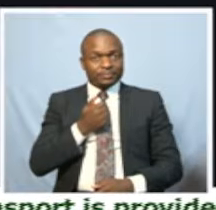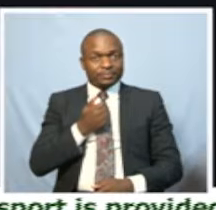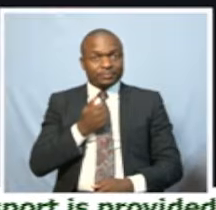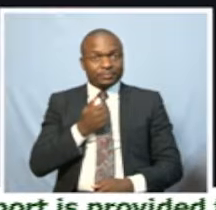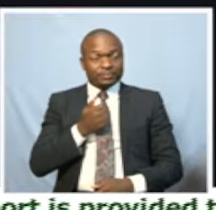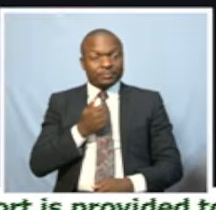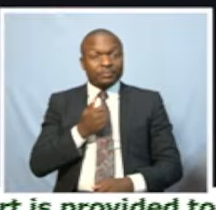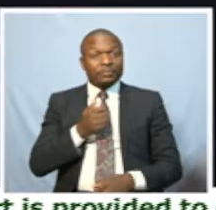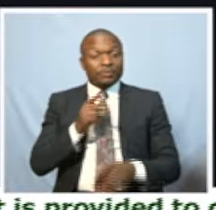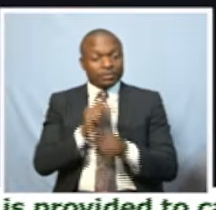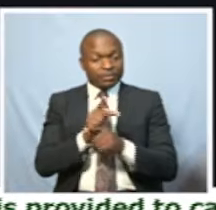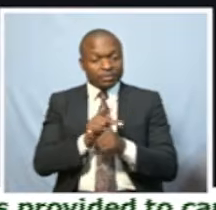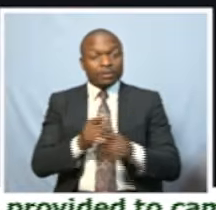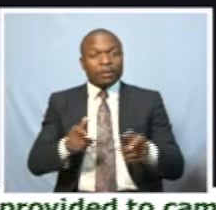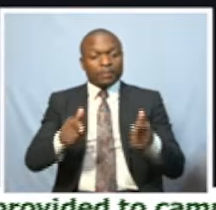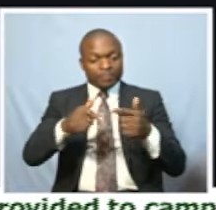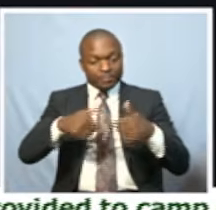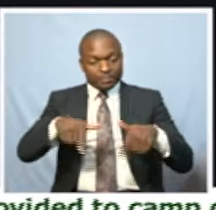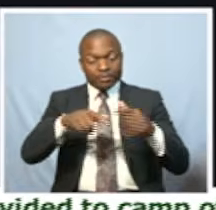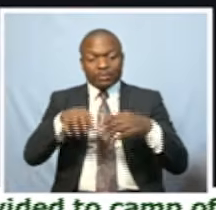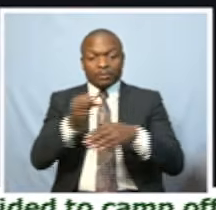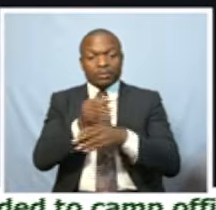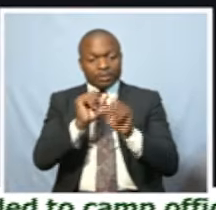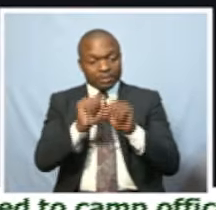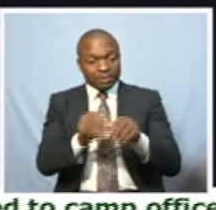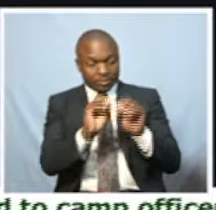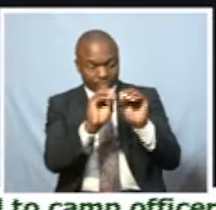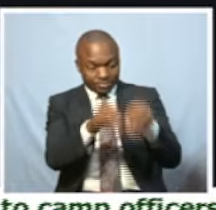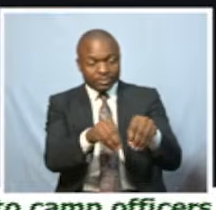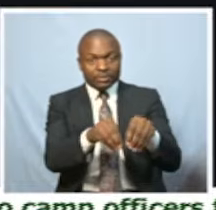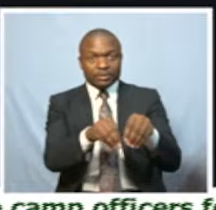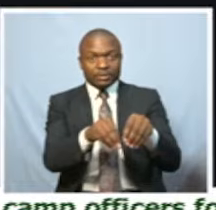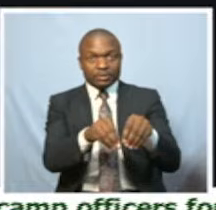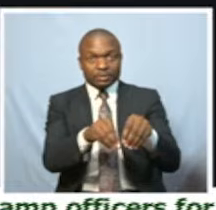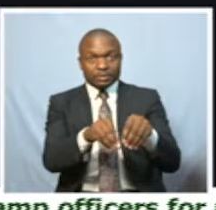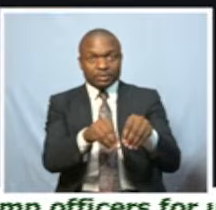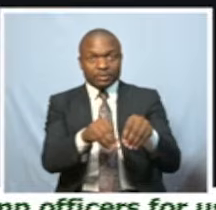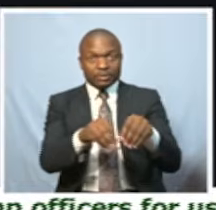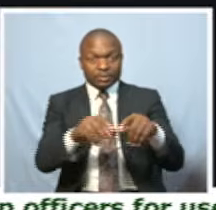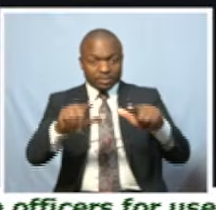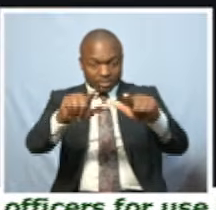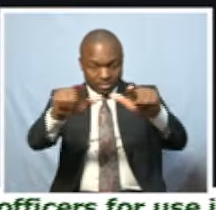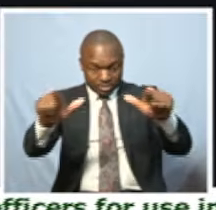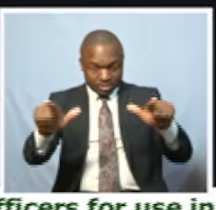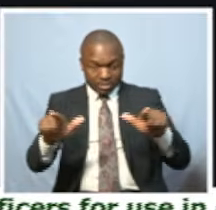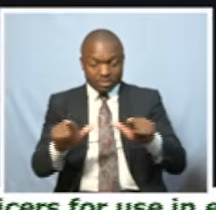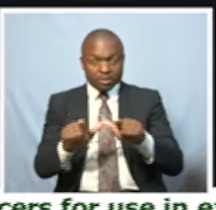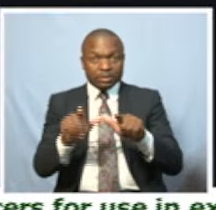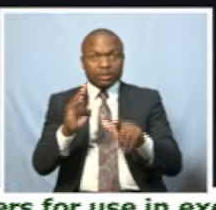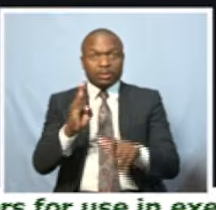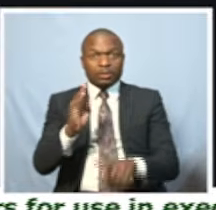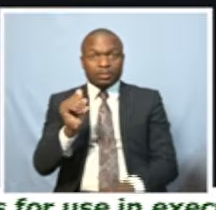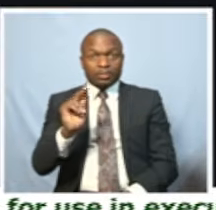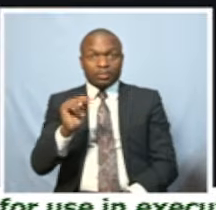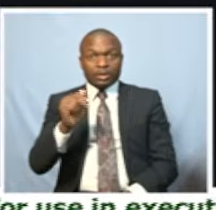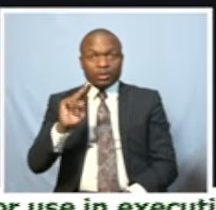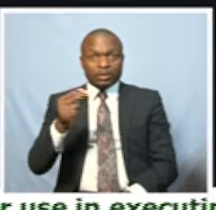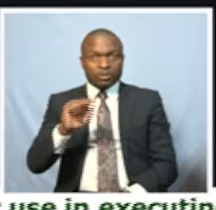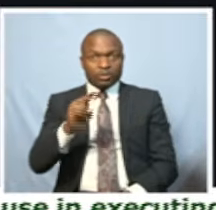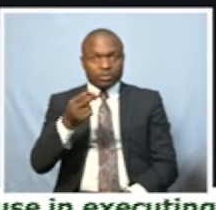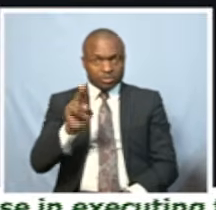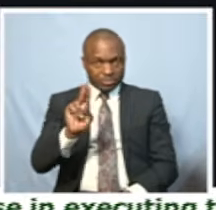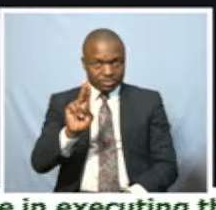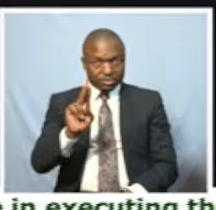local fish that can be restocked and put in the Lake Bangweolu, so that it can benefit the people of